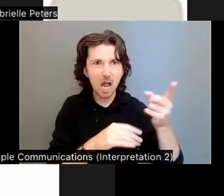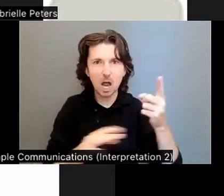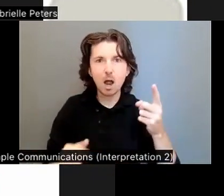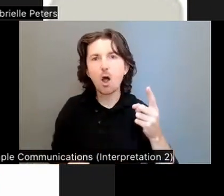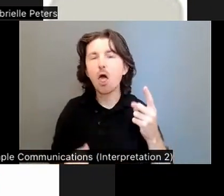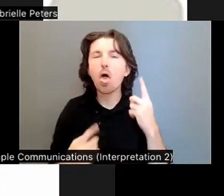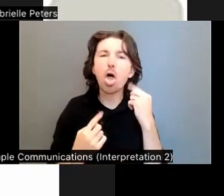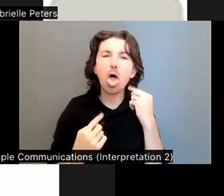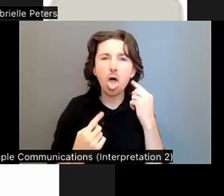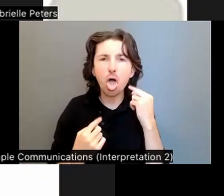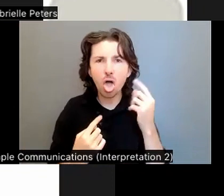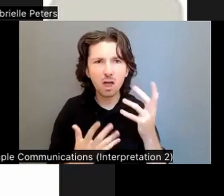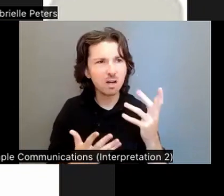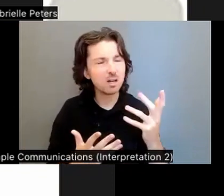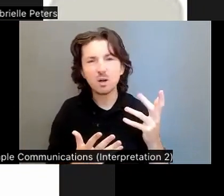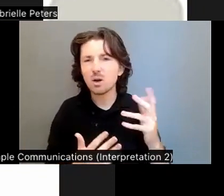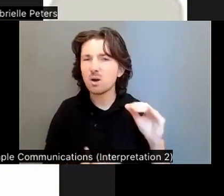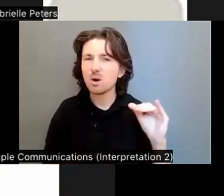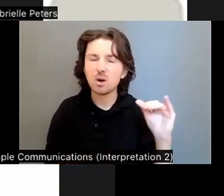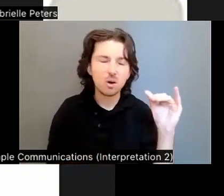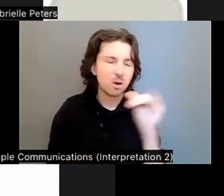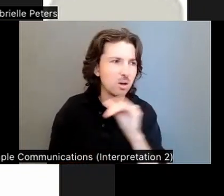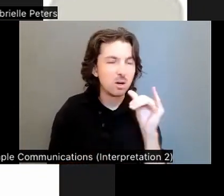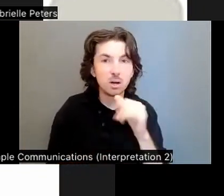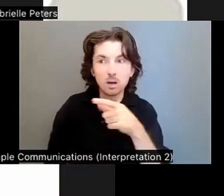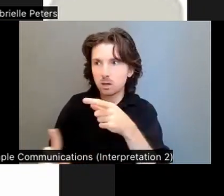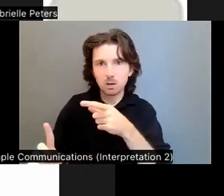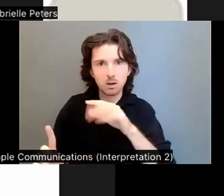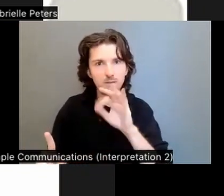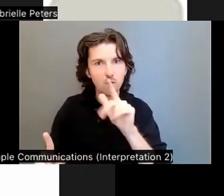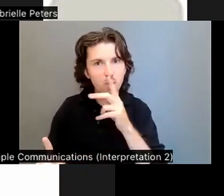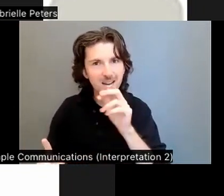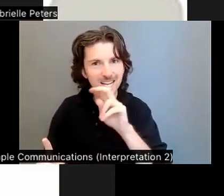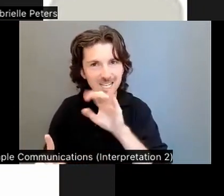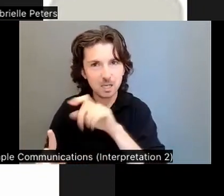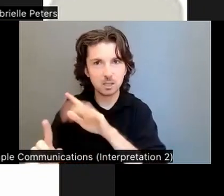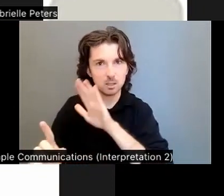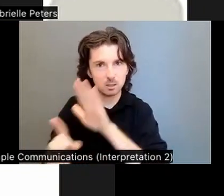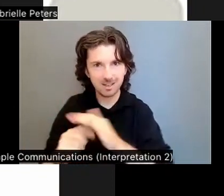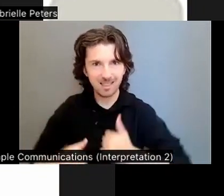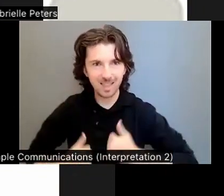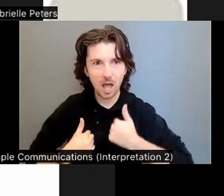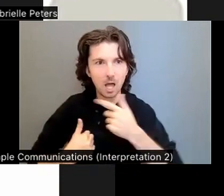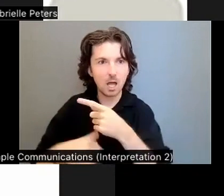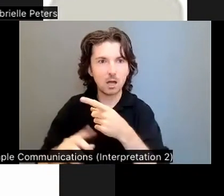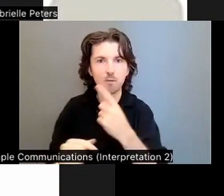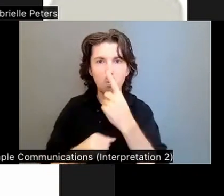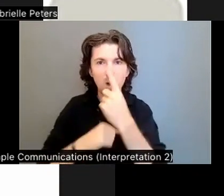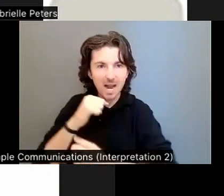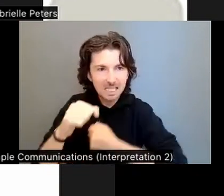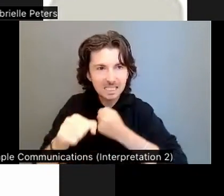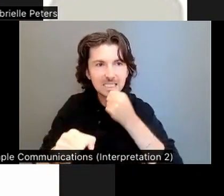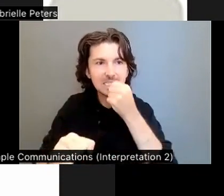socially, that a person can starve to death over the course of a year and no one in their social